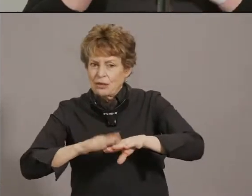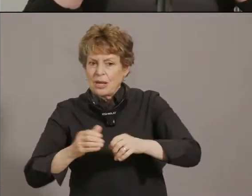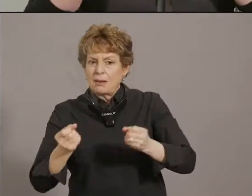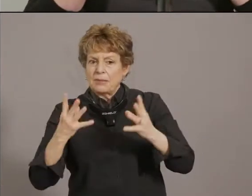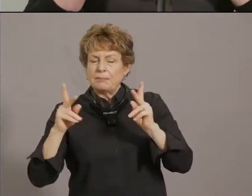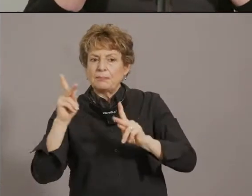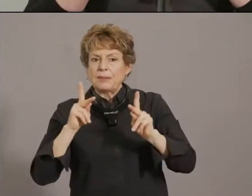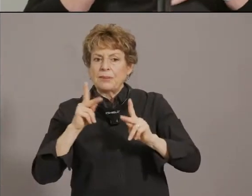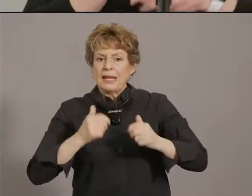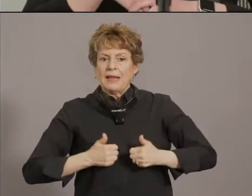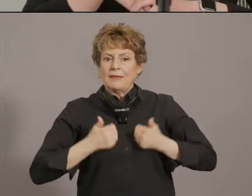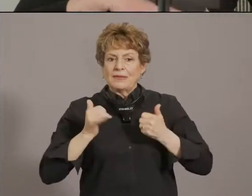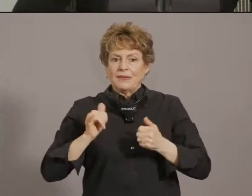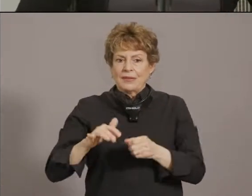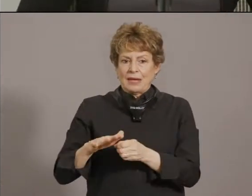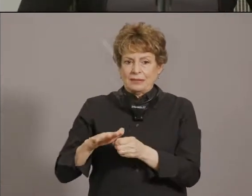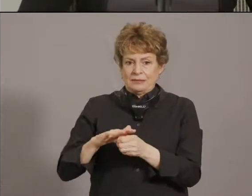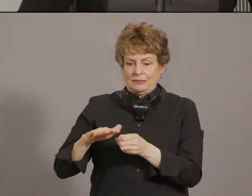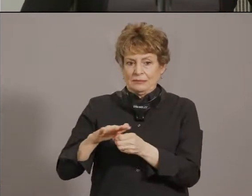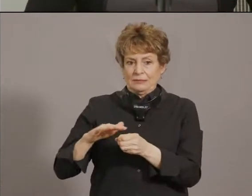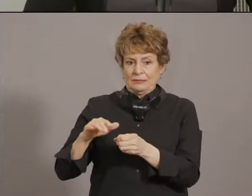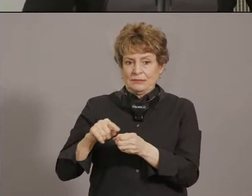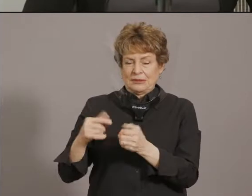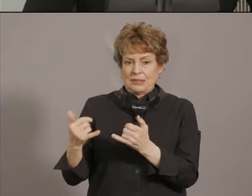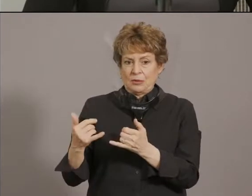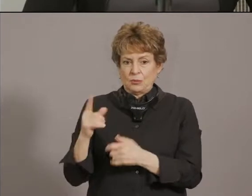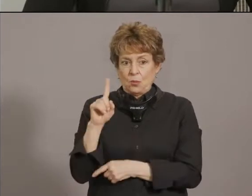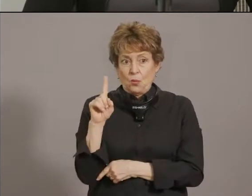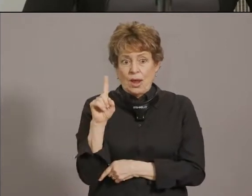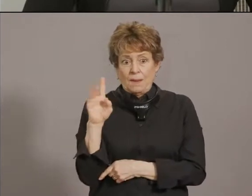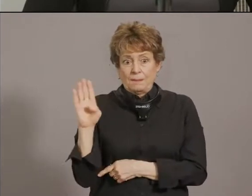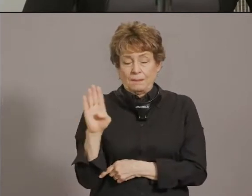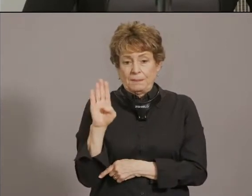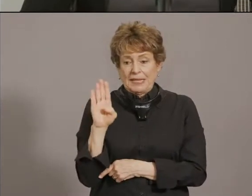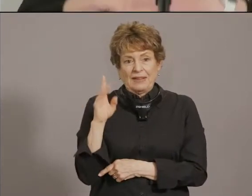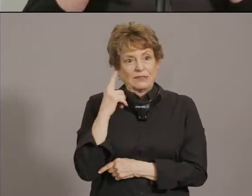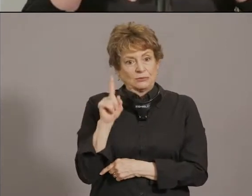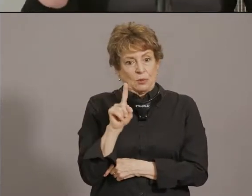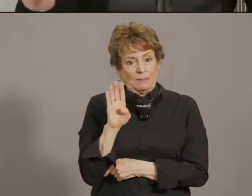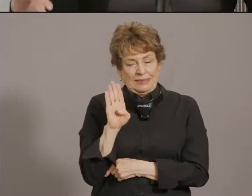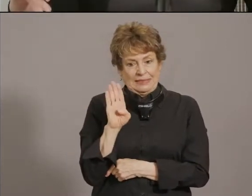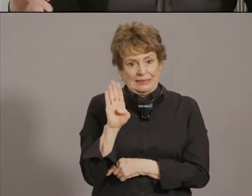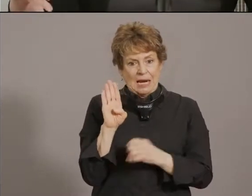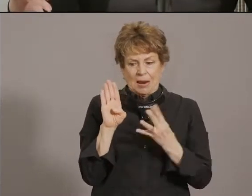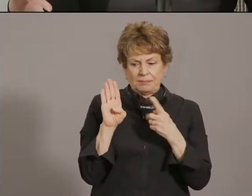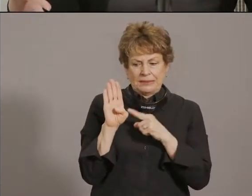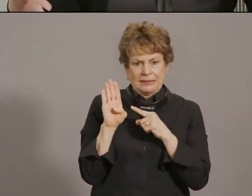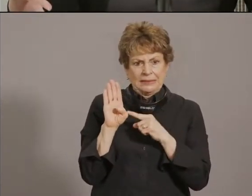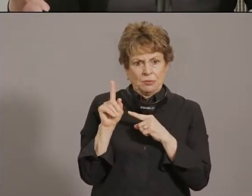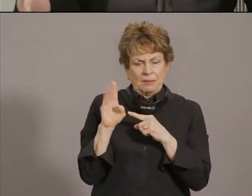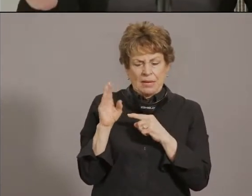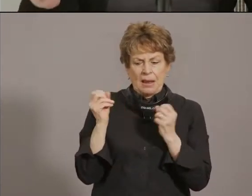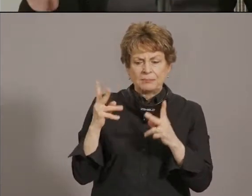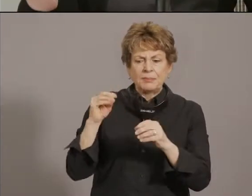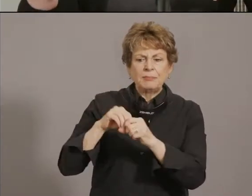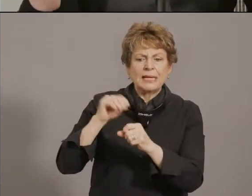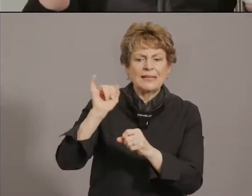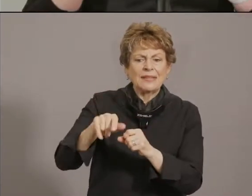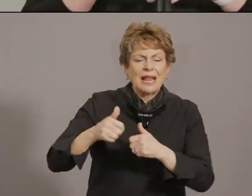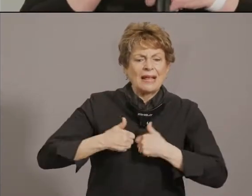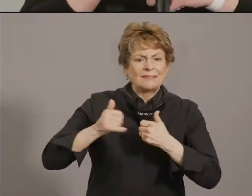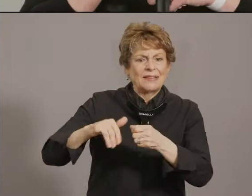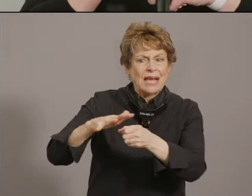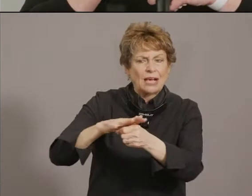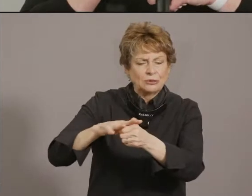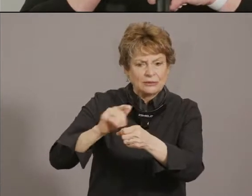that we're in. So we are currently using the 1B phase population to determine that. They get allocated a certain number of doses. They